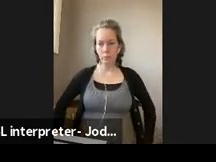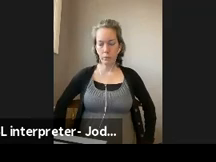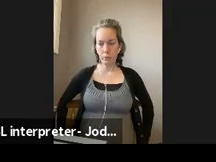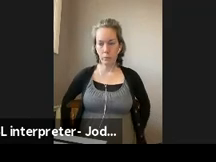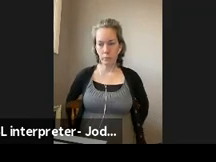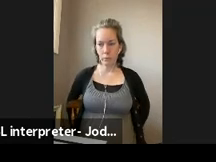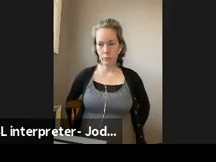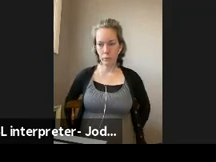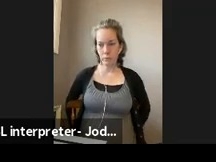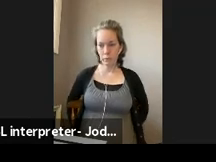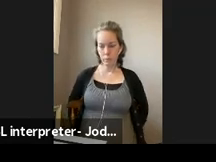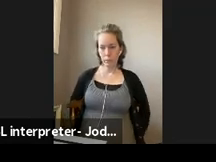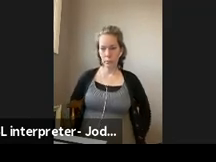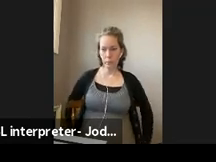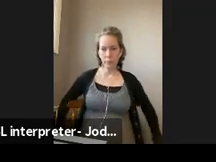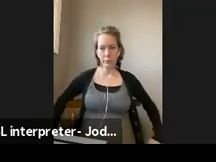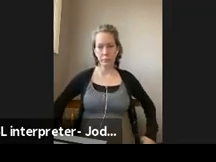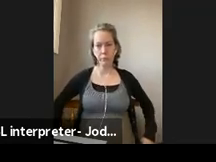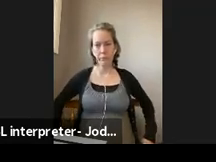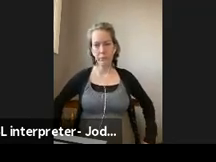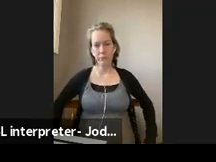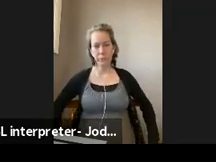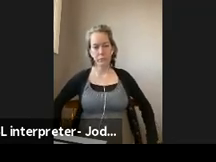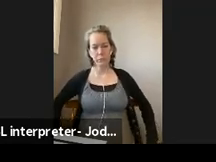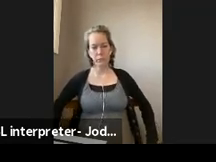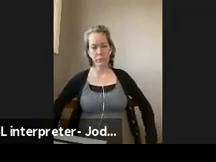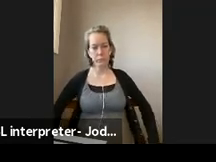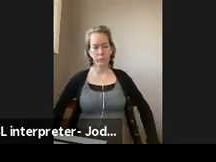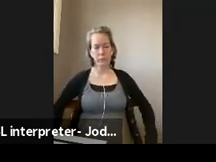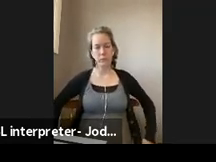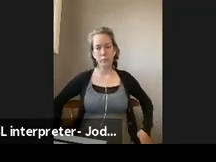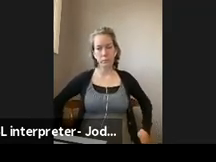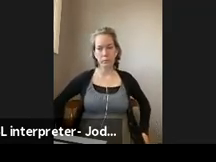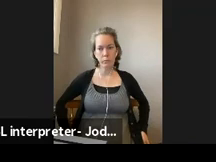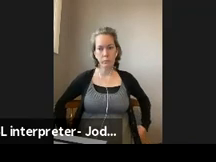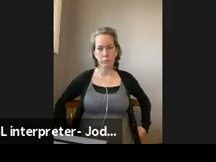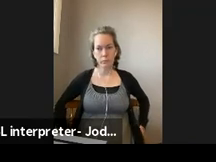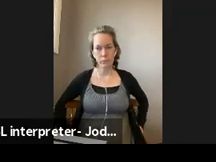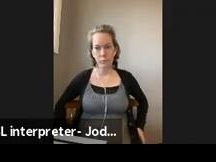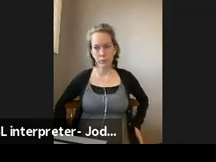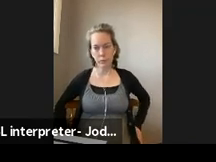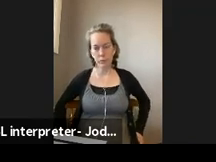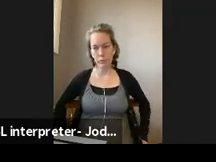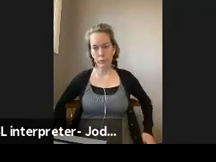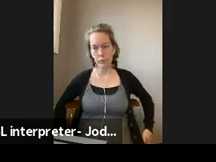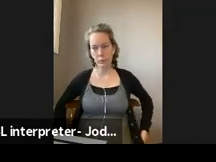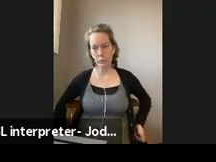them drink the tea. They said yes then, sure, but unconscious people don't want tea. If someone